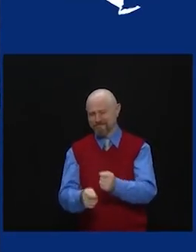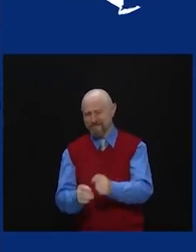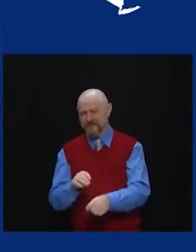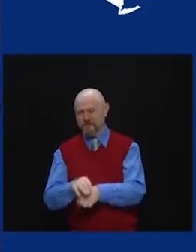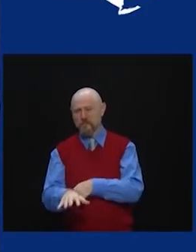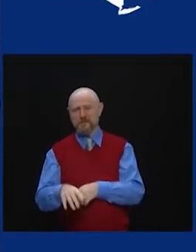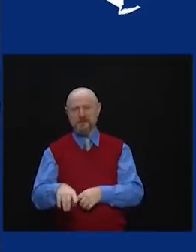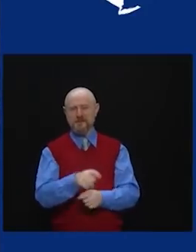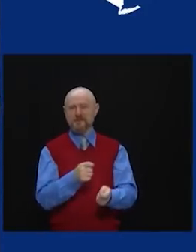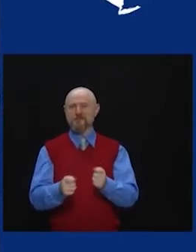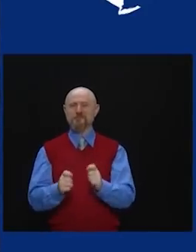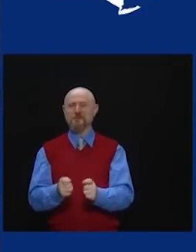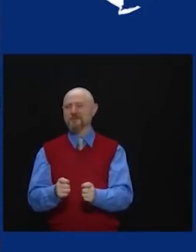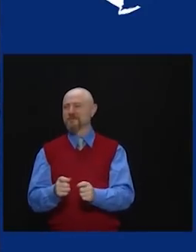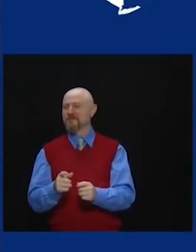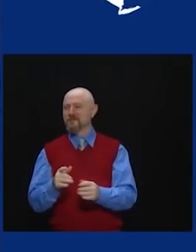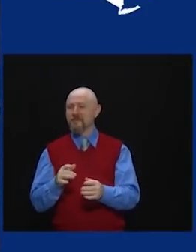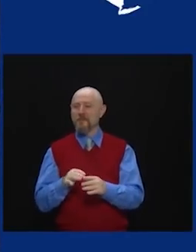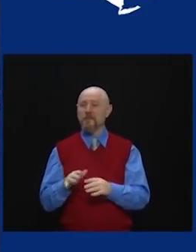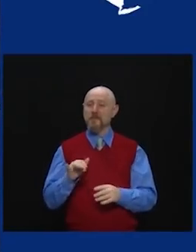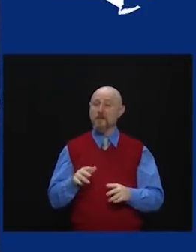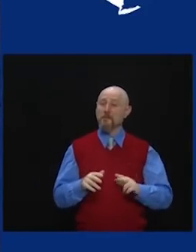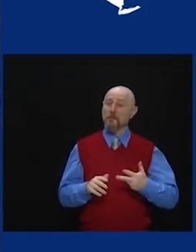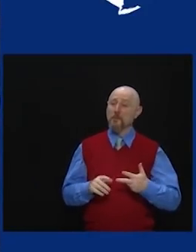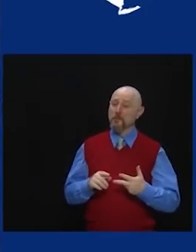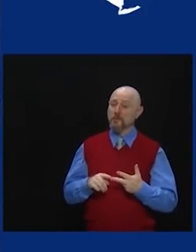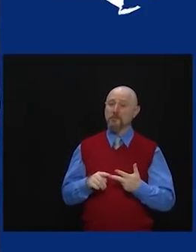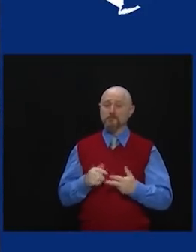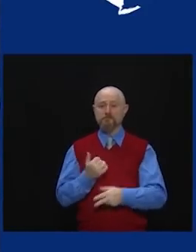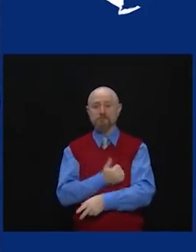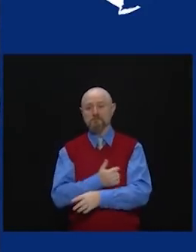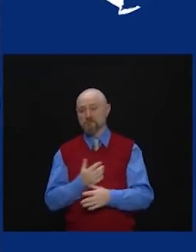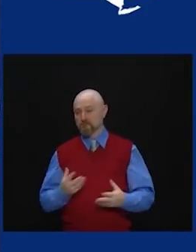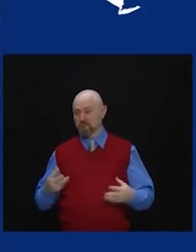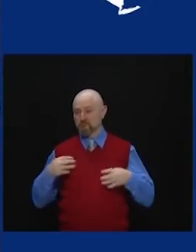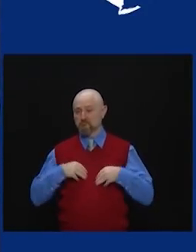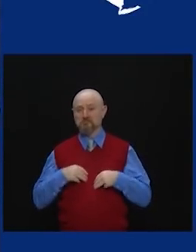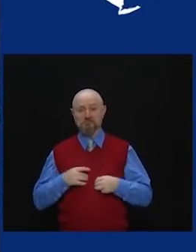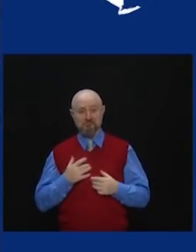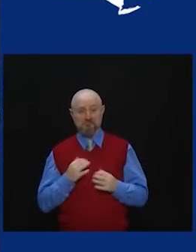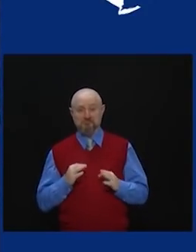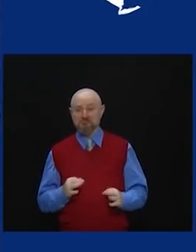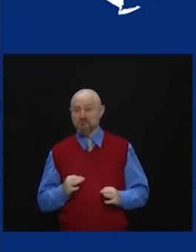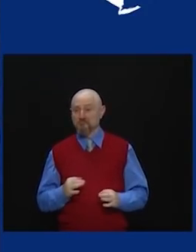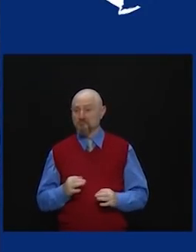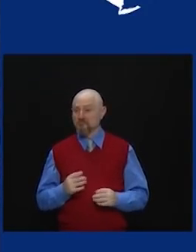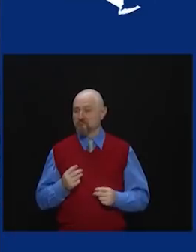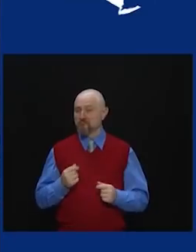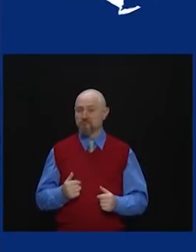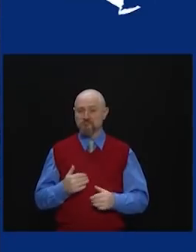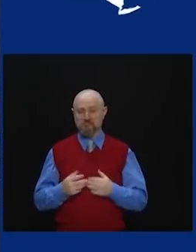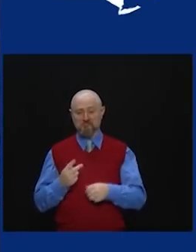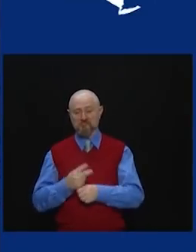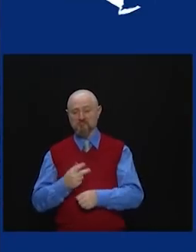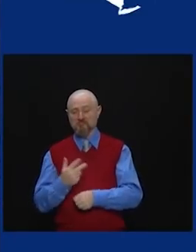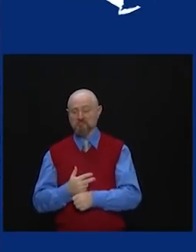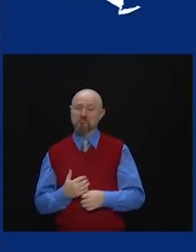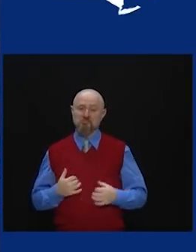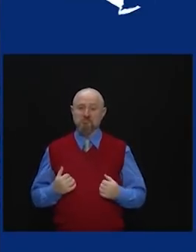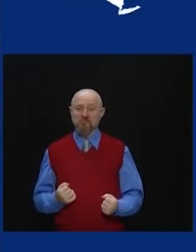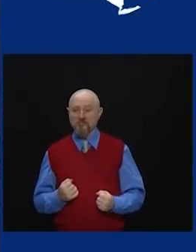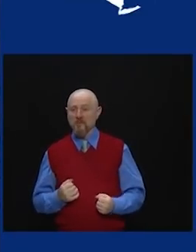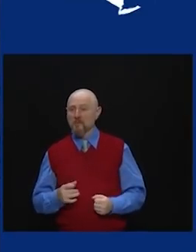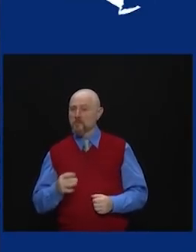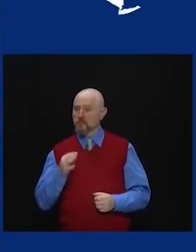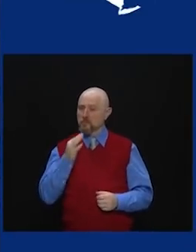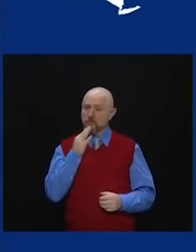very rapid effect in terms of protecting individuals from serious illness. And so,